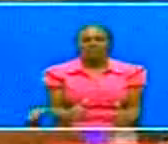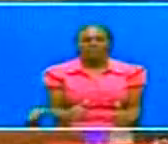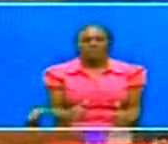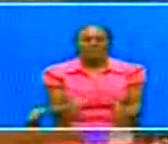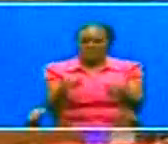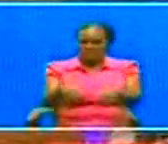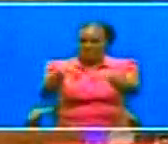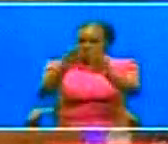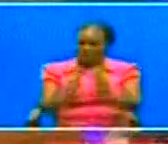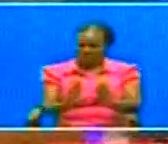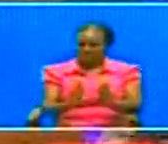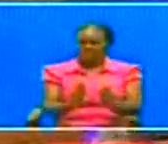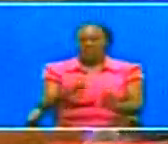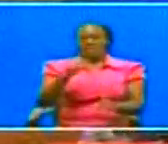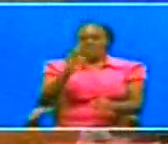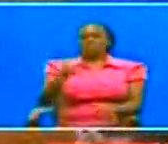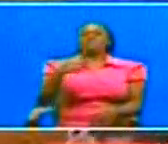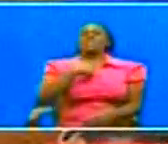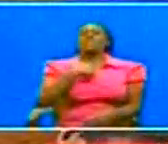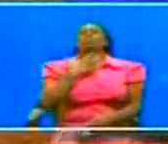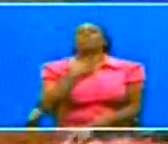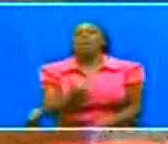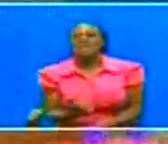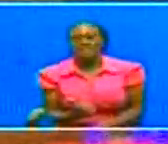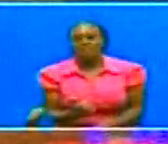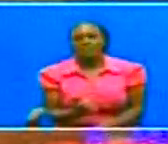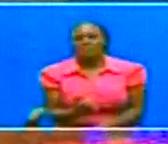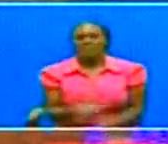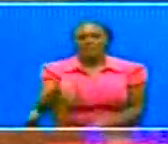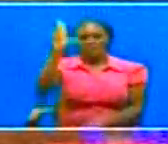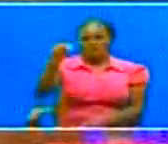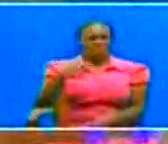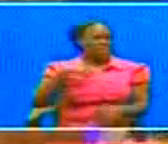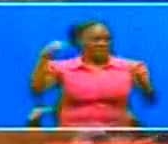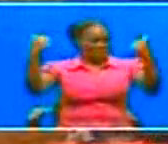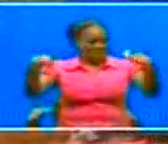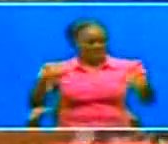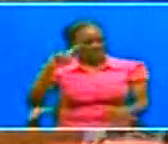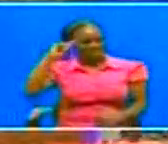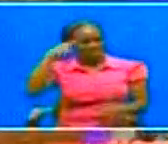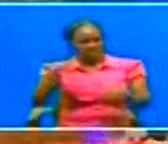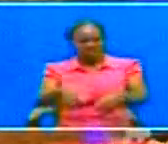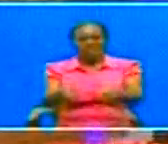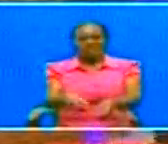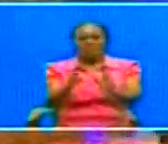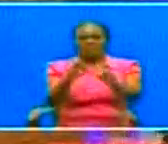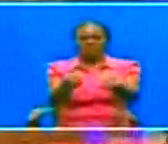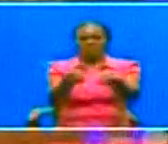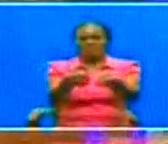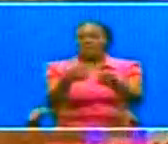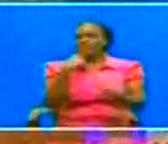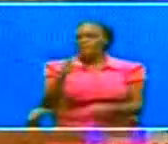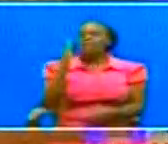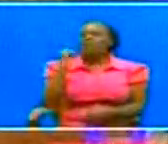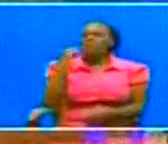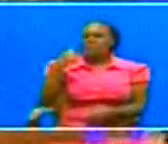want to give it up, it's because I want to. Hello. No, I never, ever. In fact, I came home and said to my mom